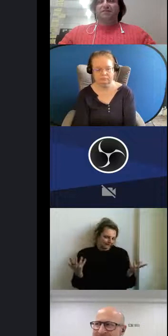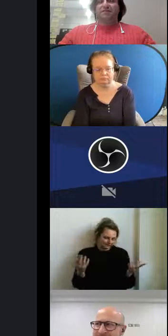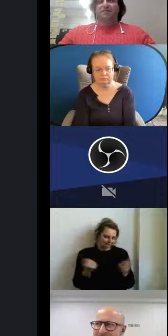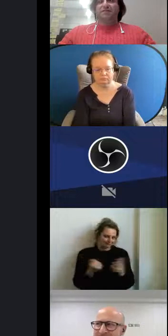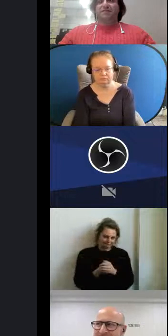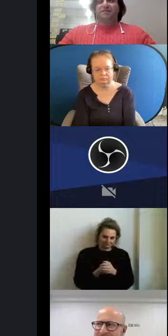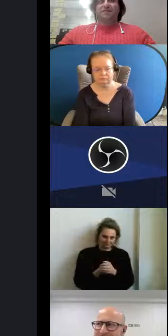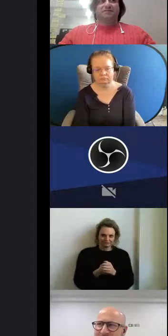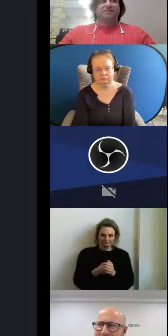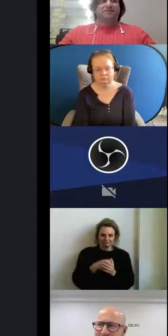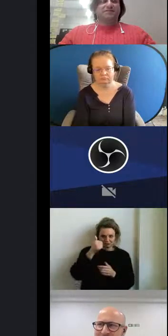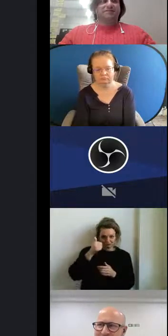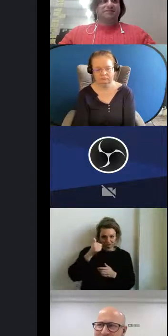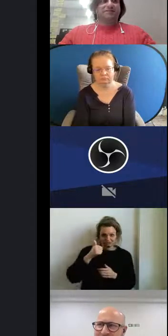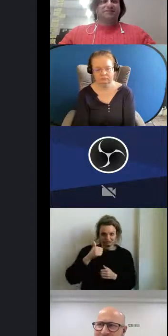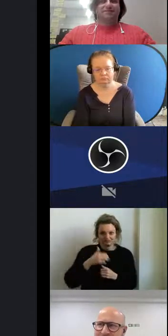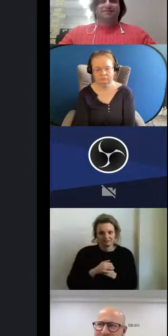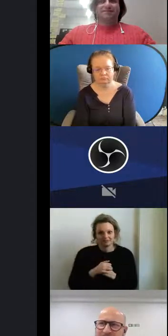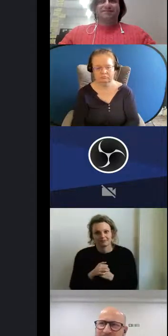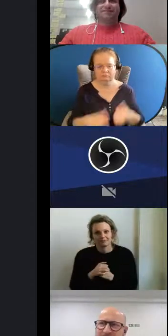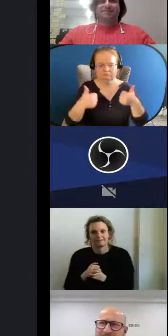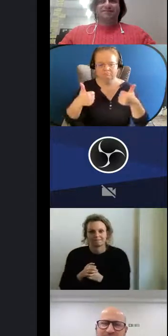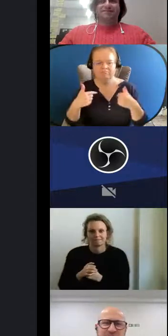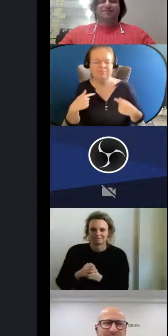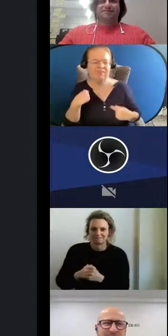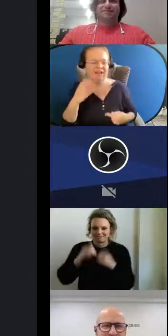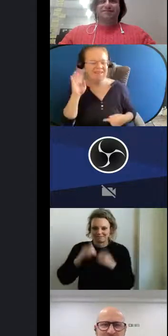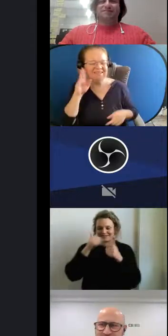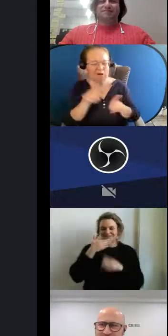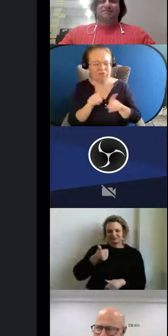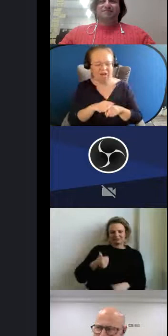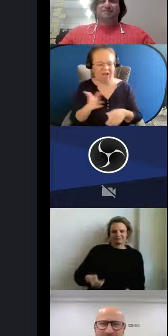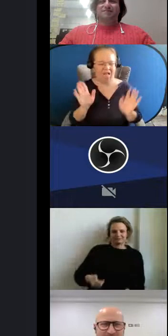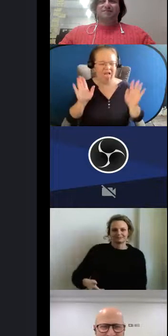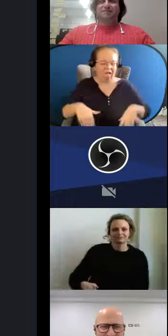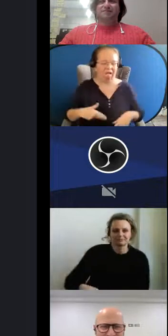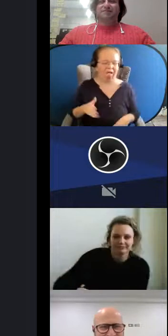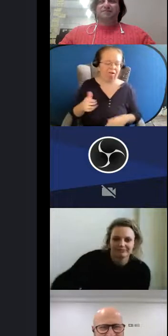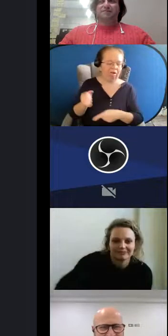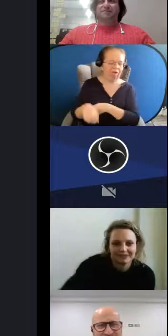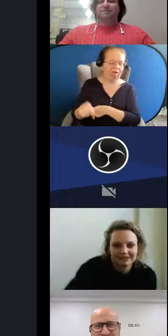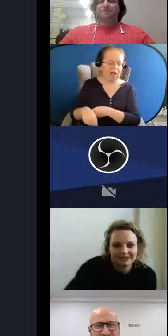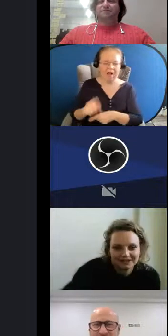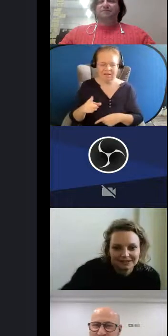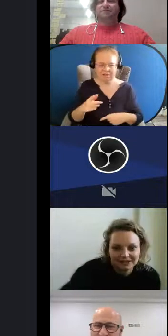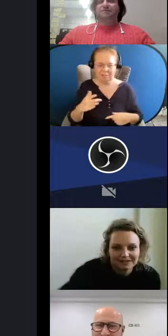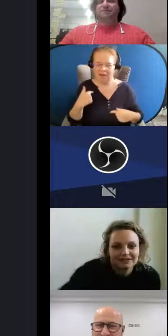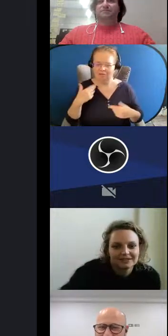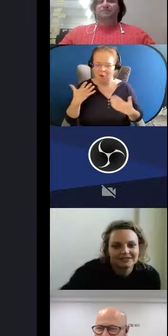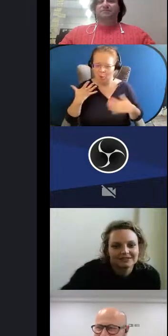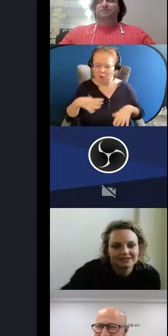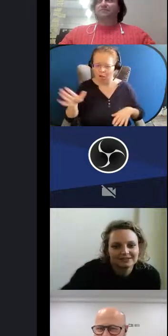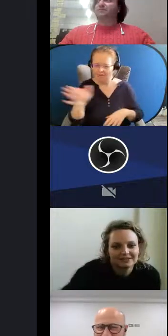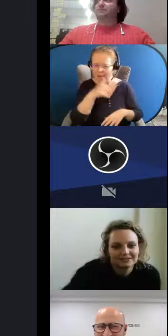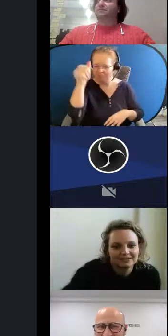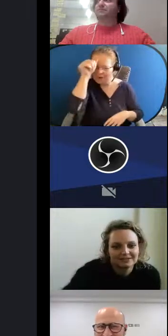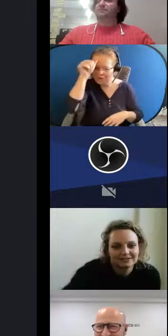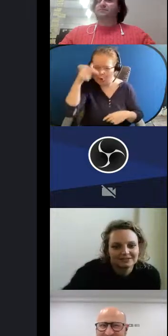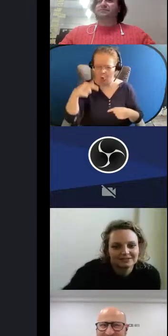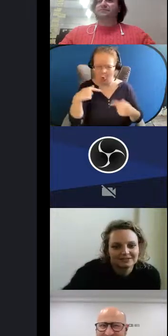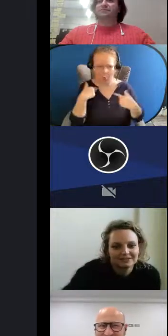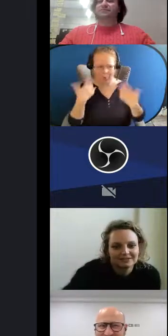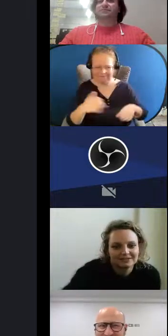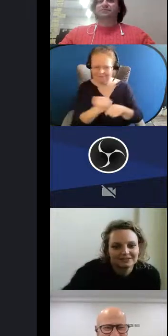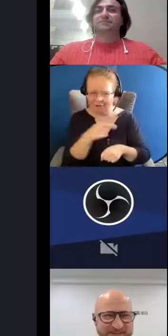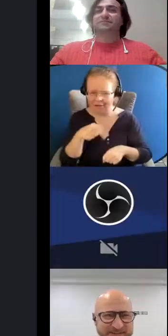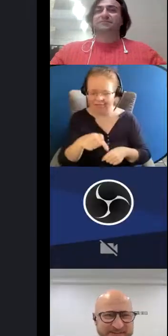blasé, but I would argue we can't assume everyone knows that we've done this stuff. I'm going to talk about the Surface Adaptive Kit